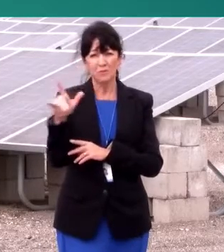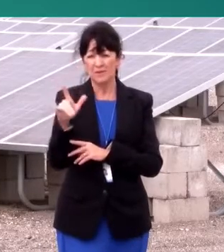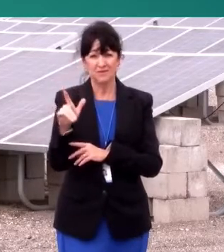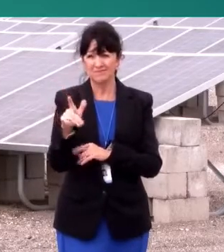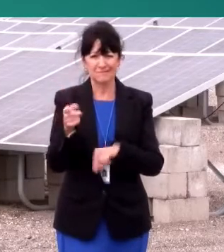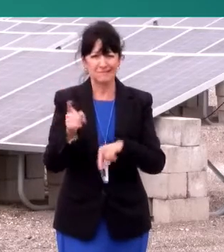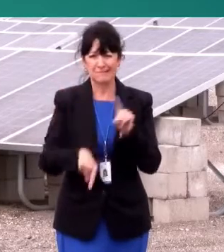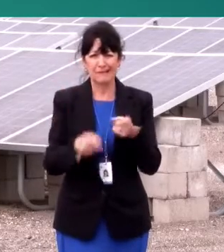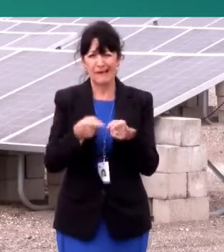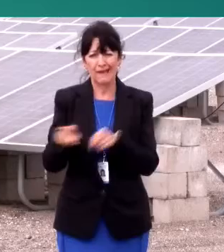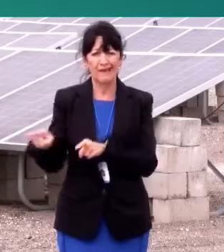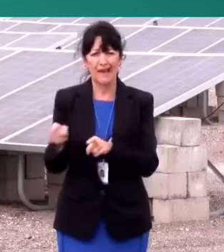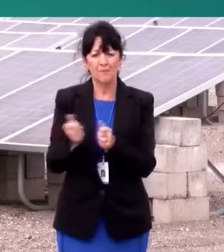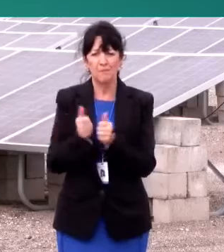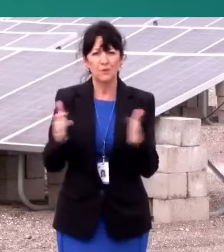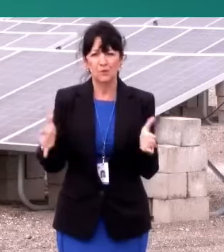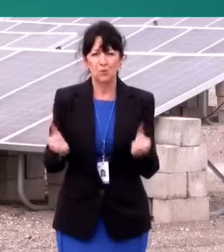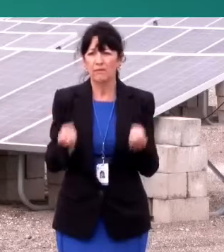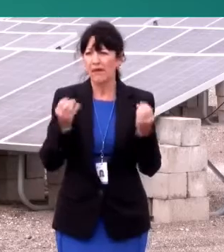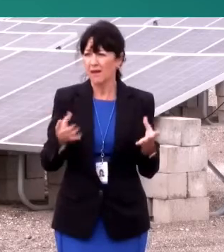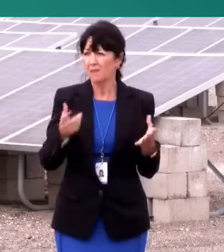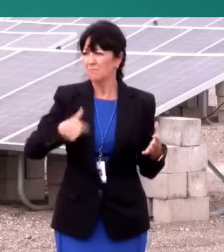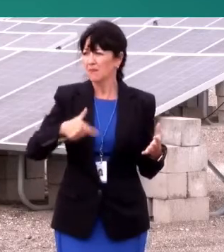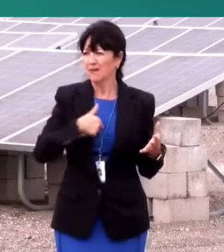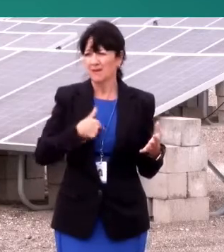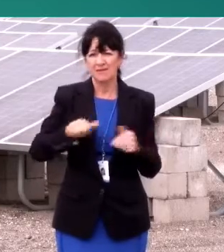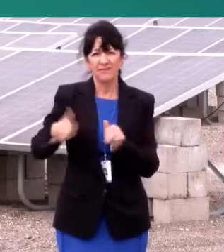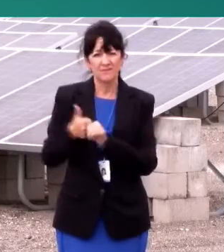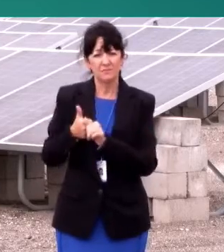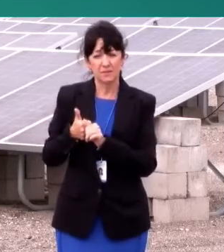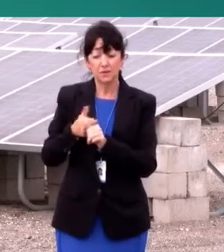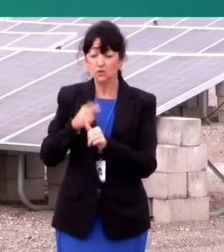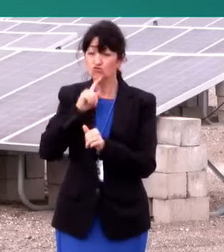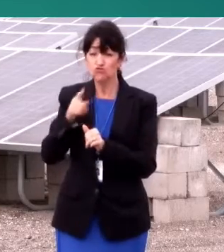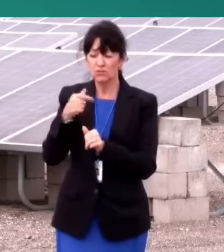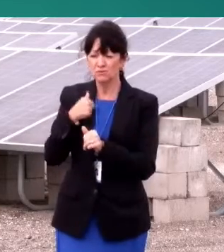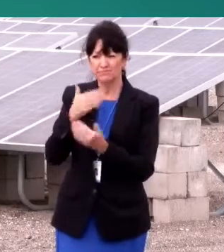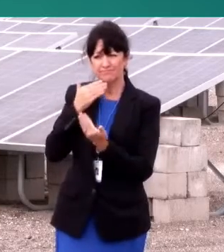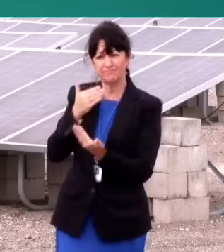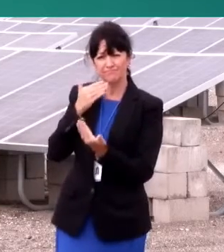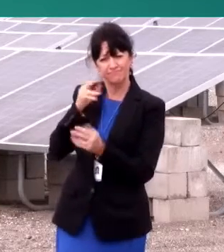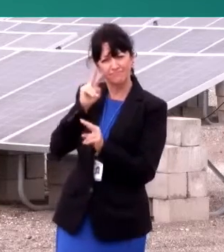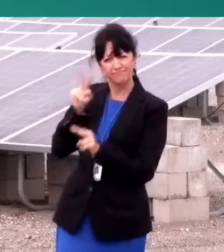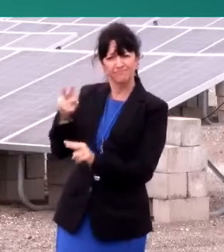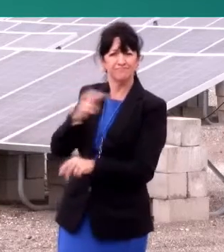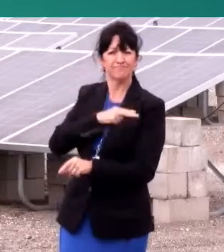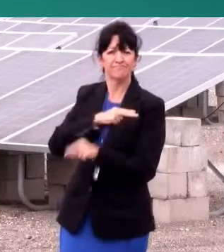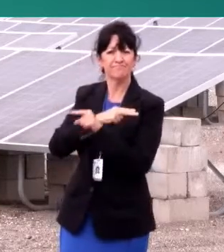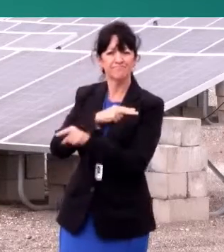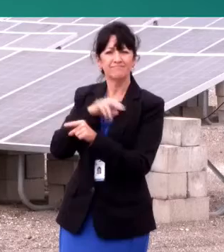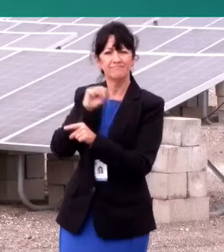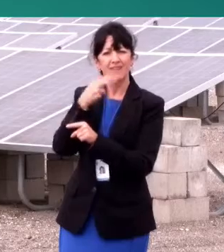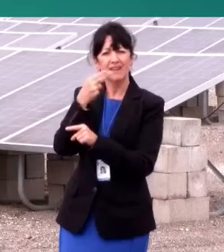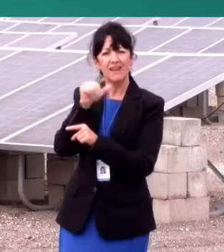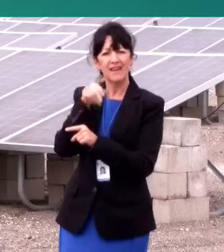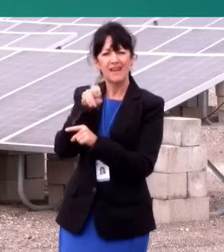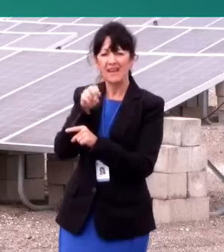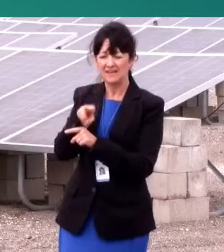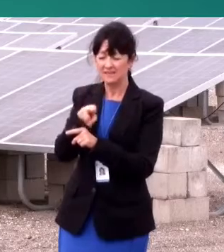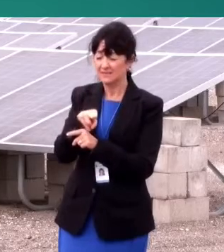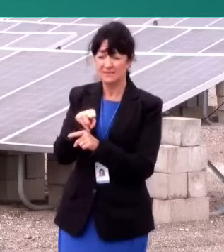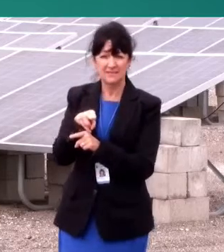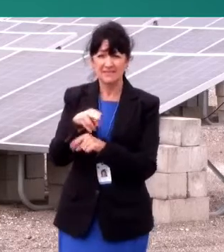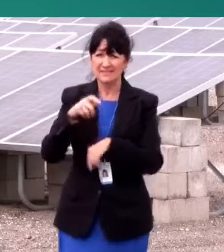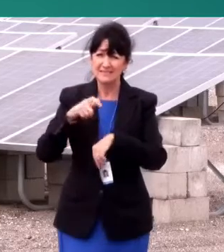us and so many more. And that really goes to Senator Hansen and the forums that she's created. We have spent countless